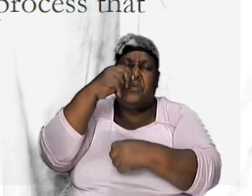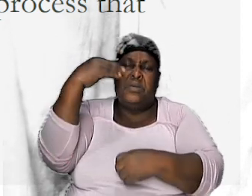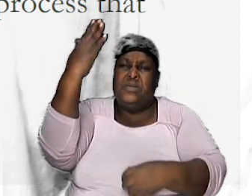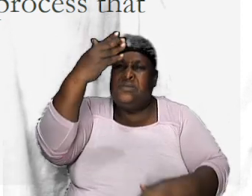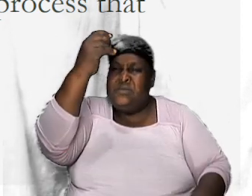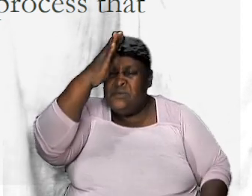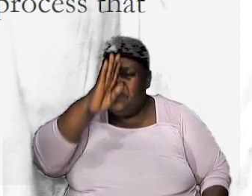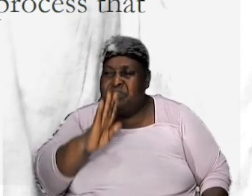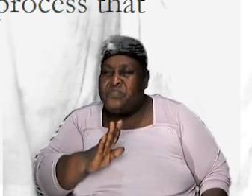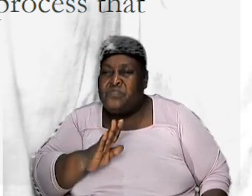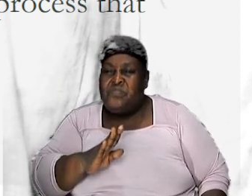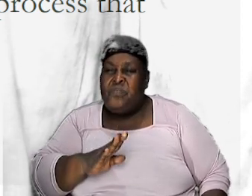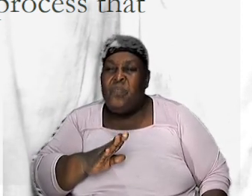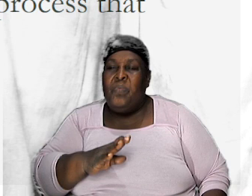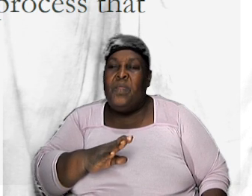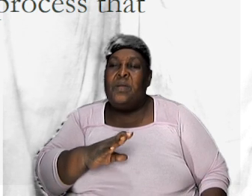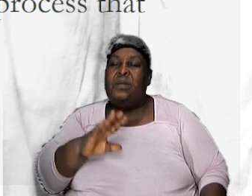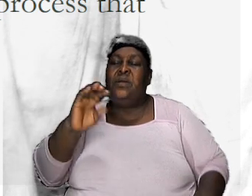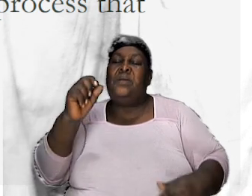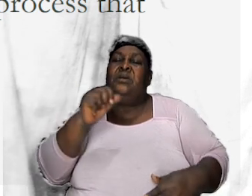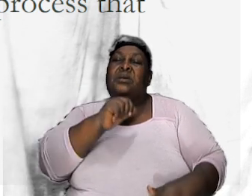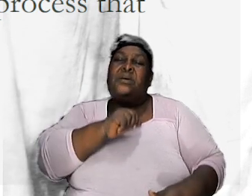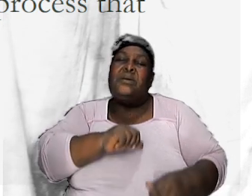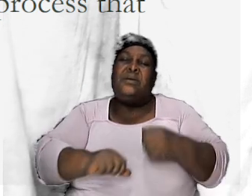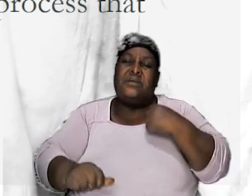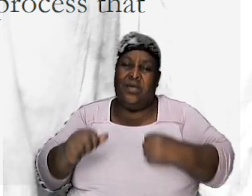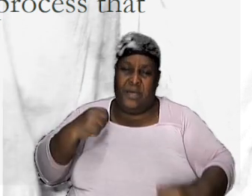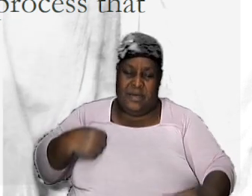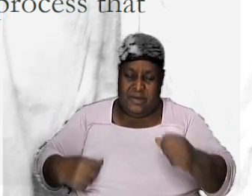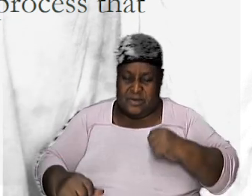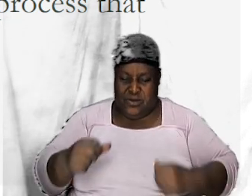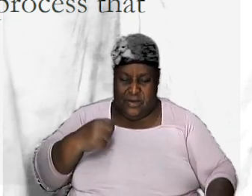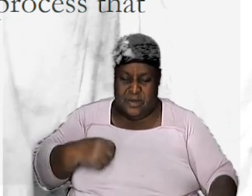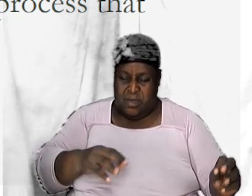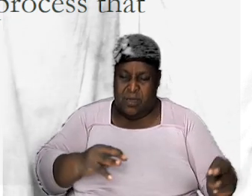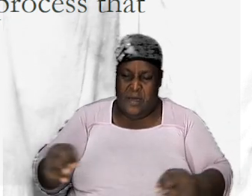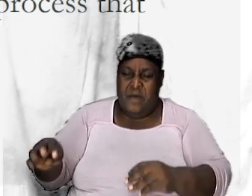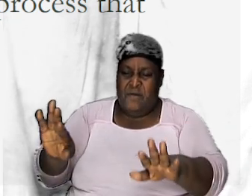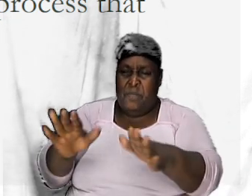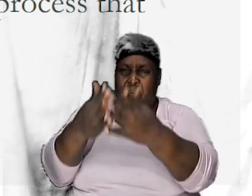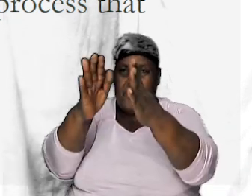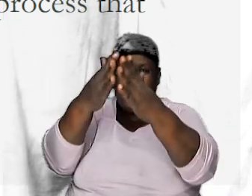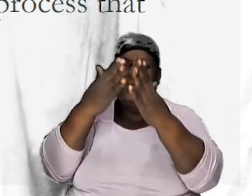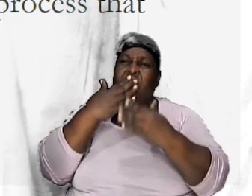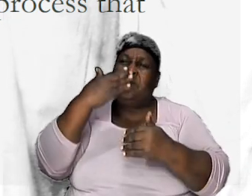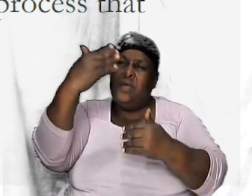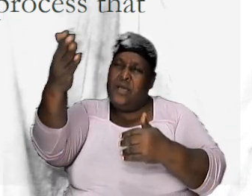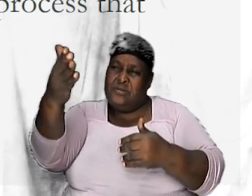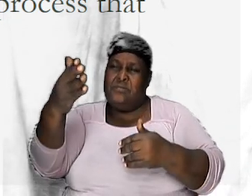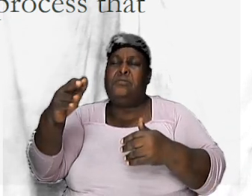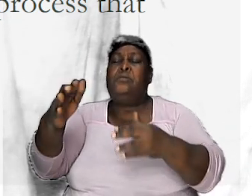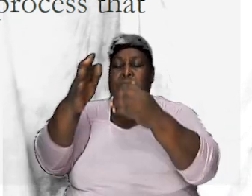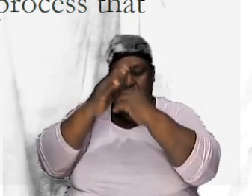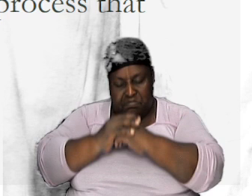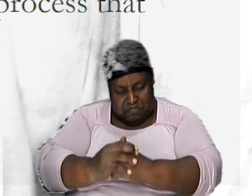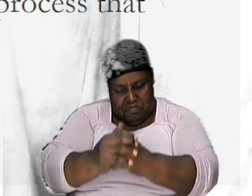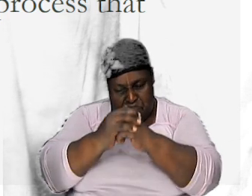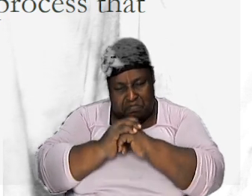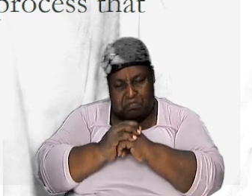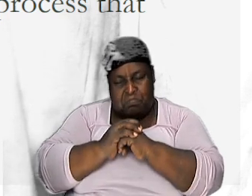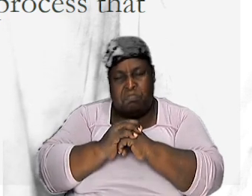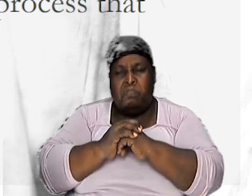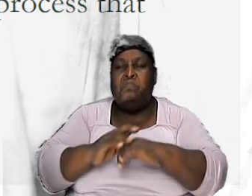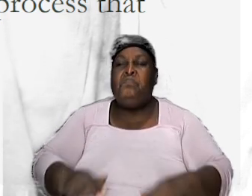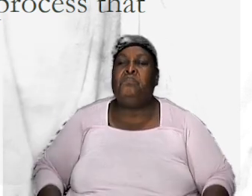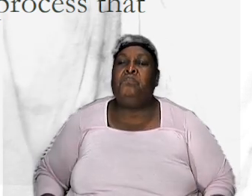understand that it is practically a flow. It's a flow from moving from praise or thanksgiving, then to praise, and then to worship.